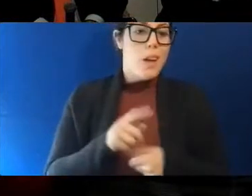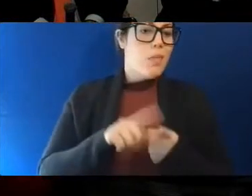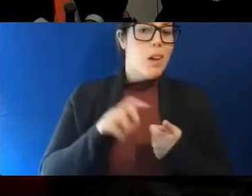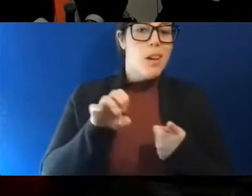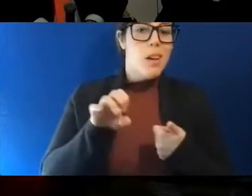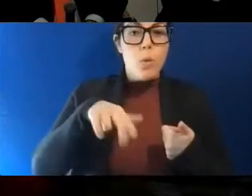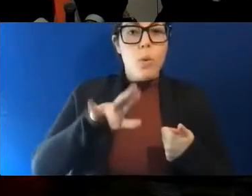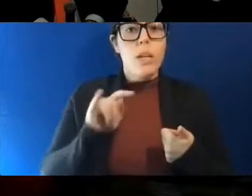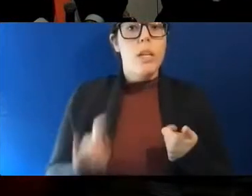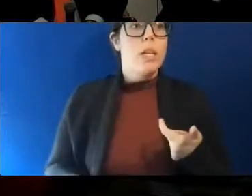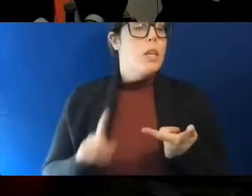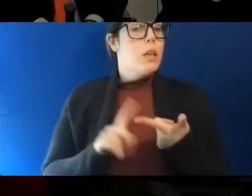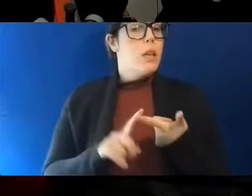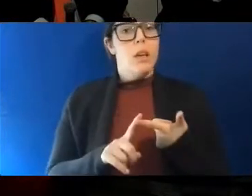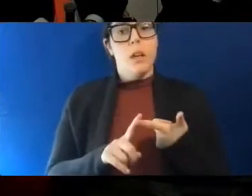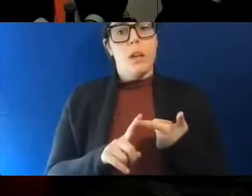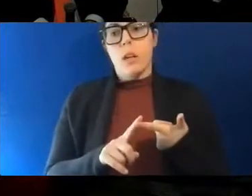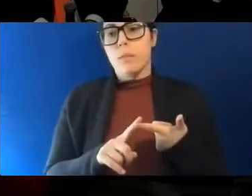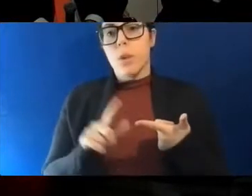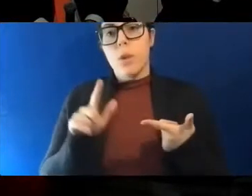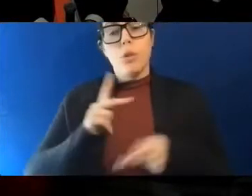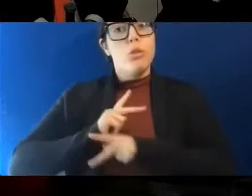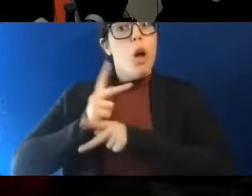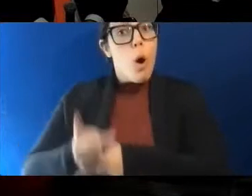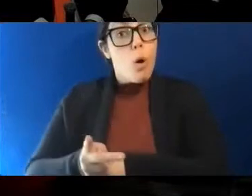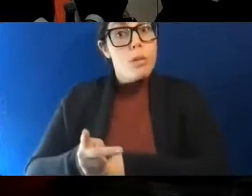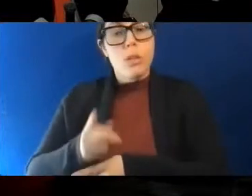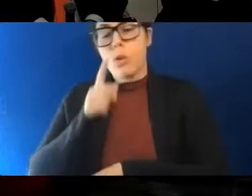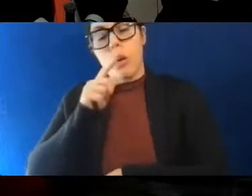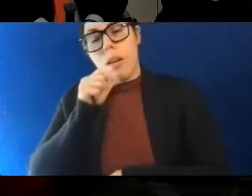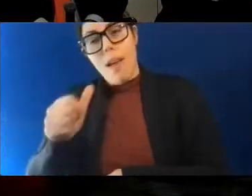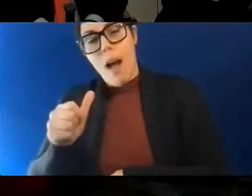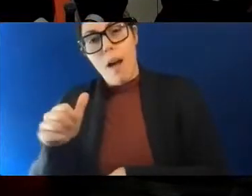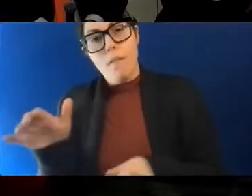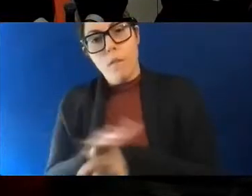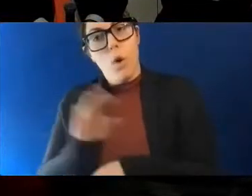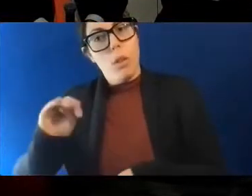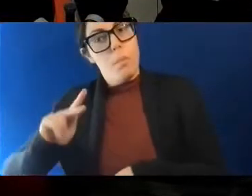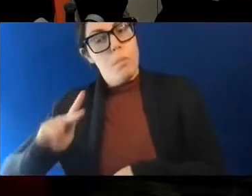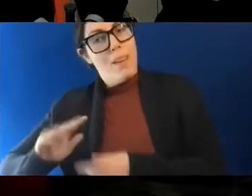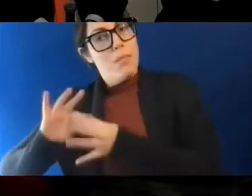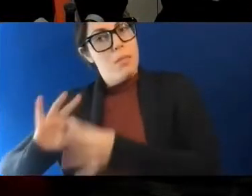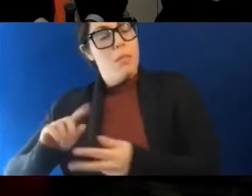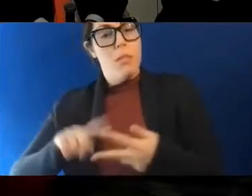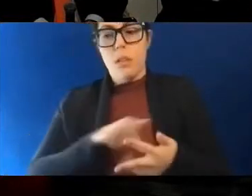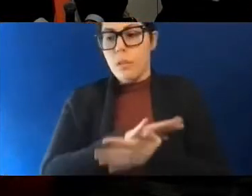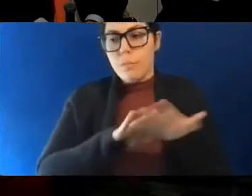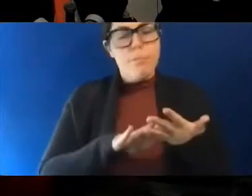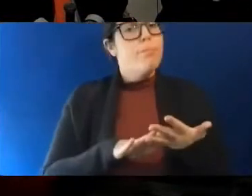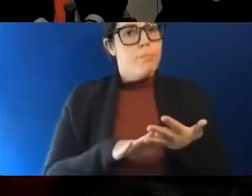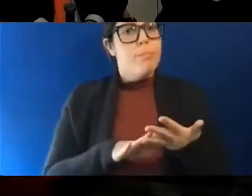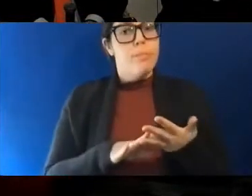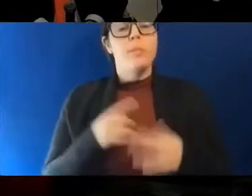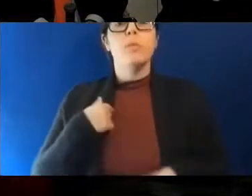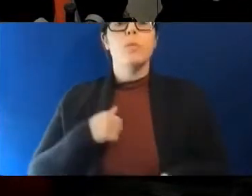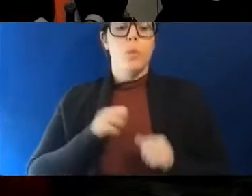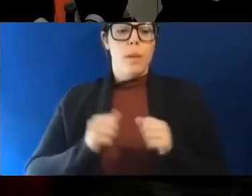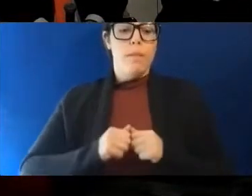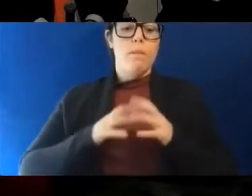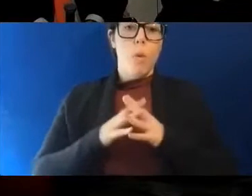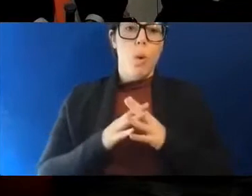and also allows us to do loans that are not totally bankable. And so we formed